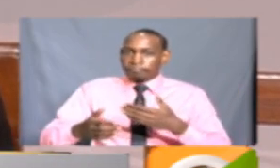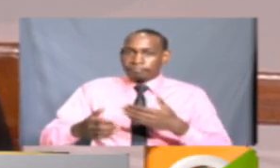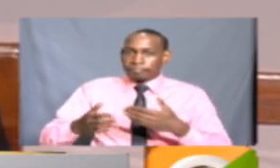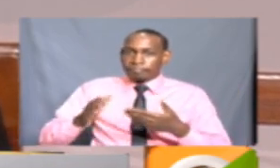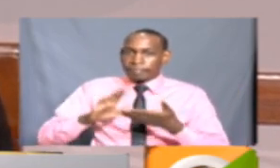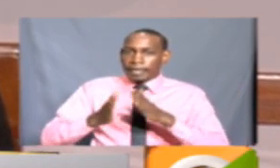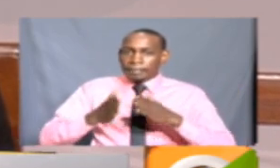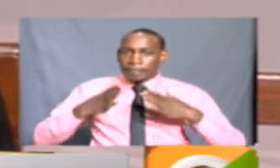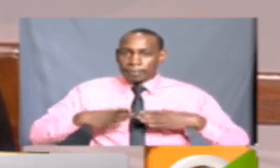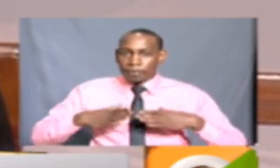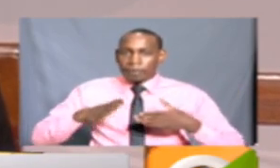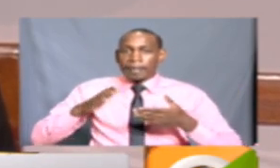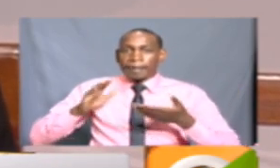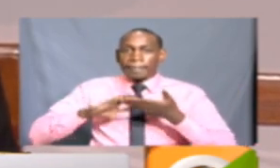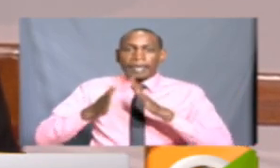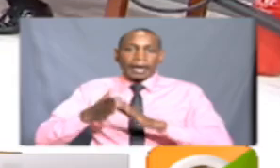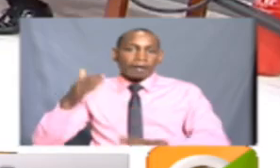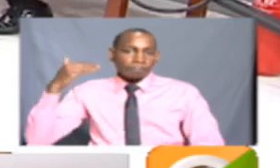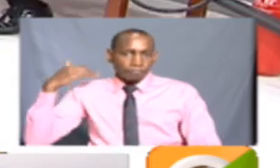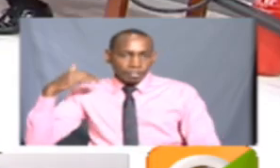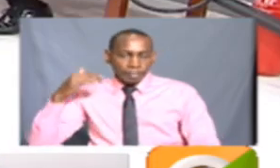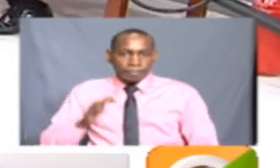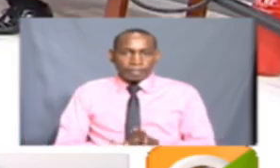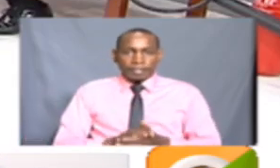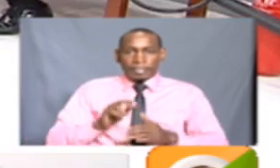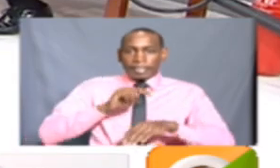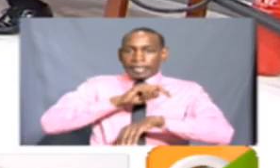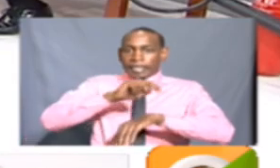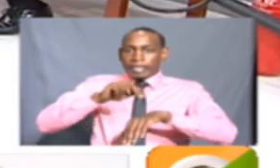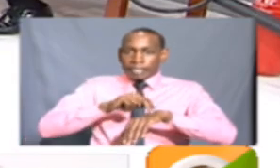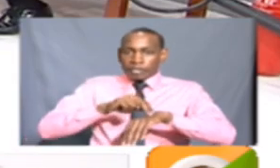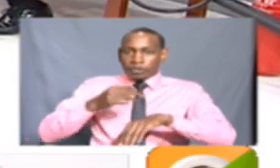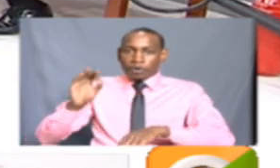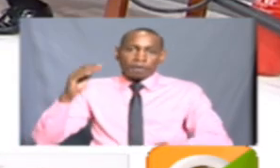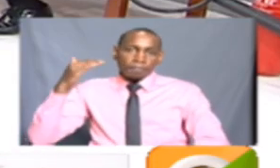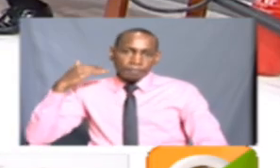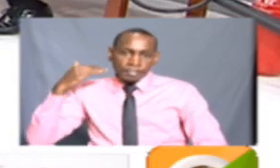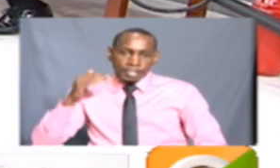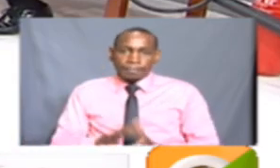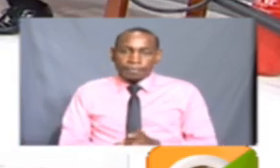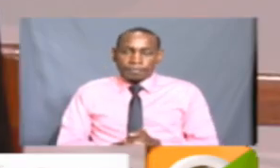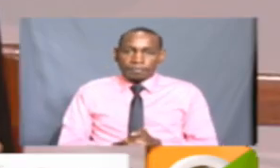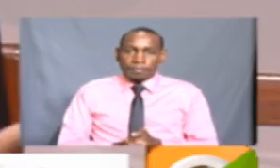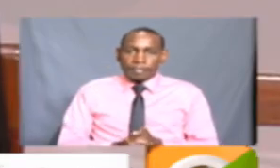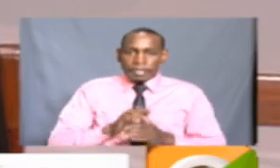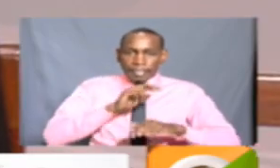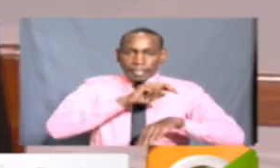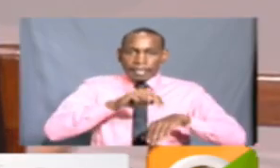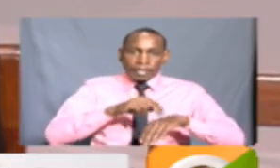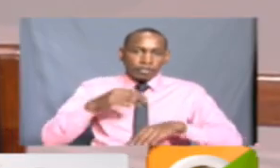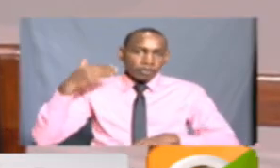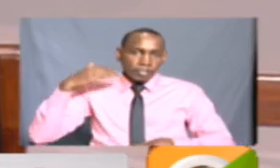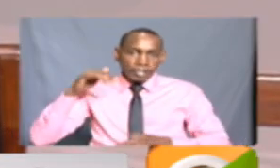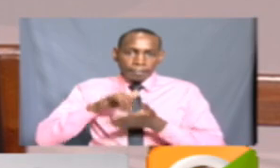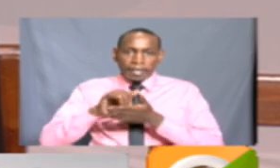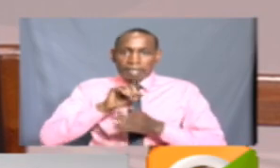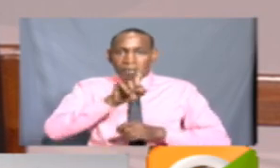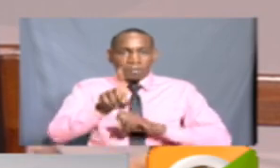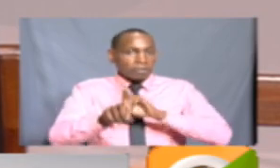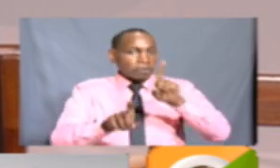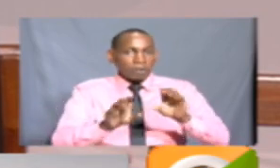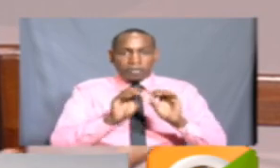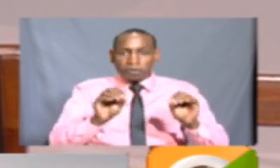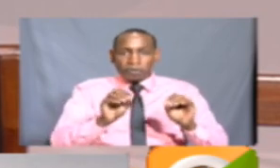become sheeple. And indeed, we are a nation of sheeple. A nation of sheeple that does not question